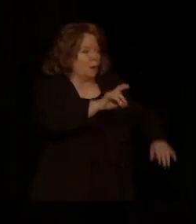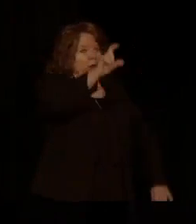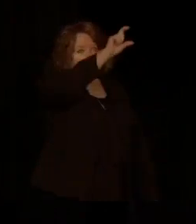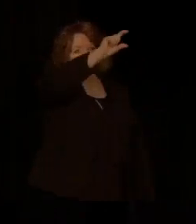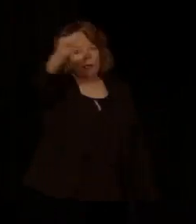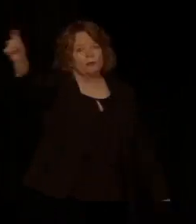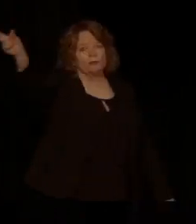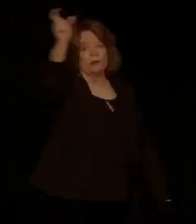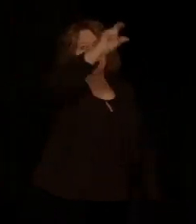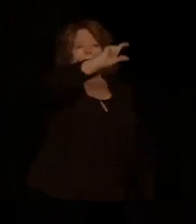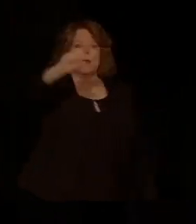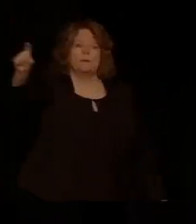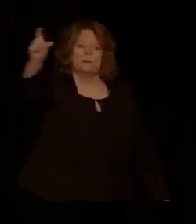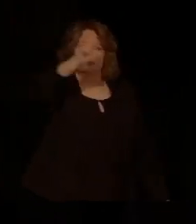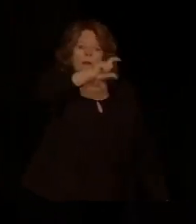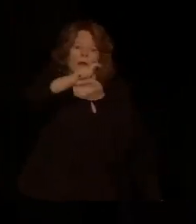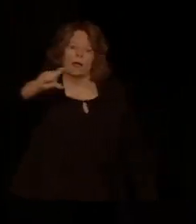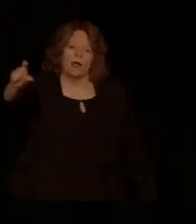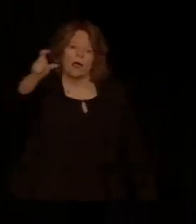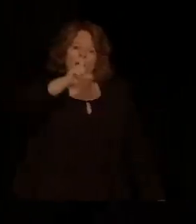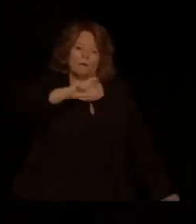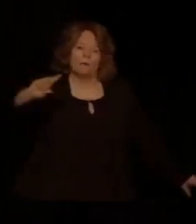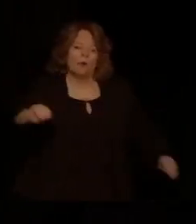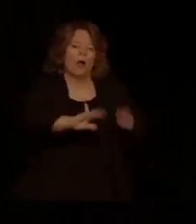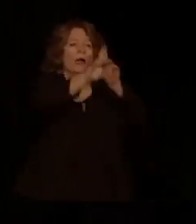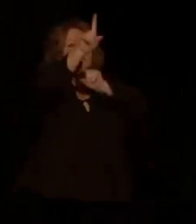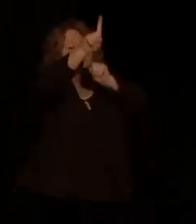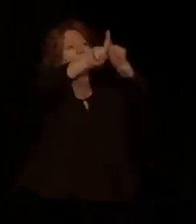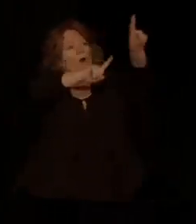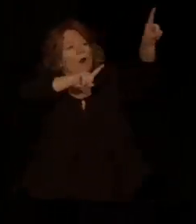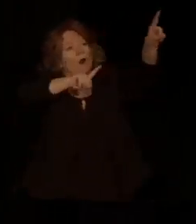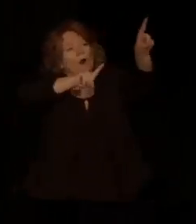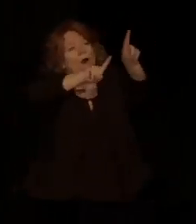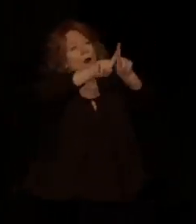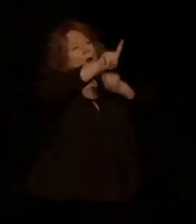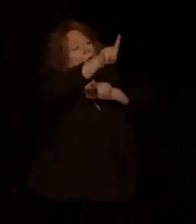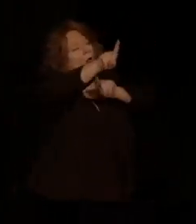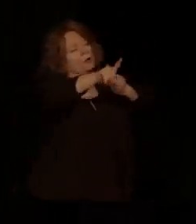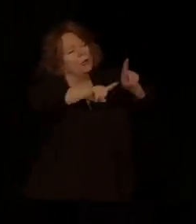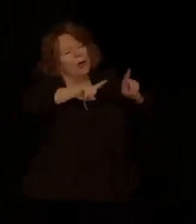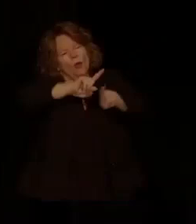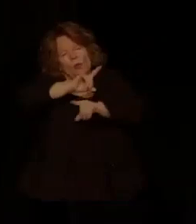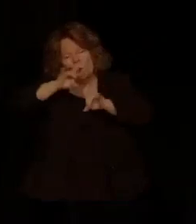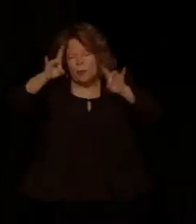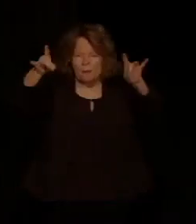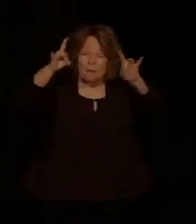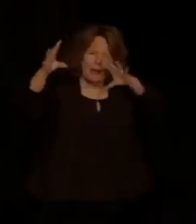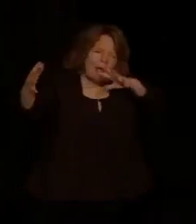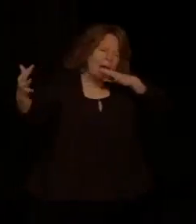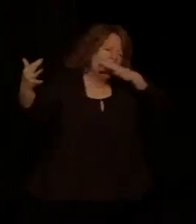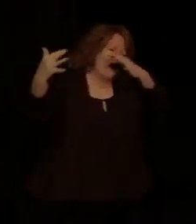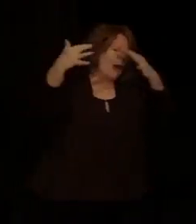whose broad stripes and bright stars through the